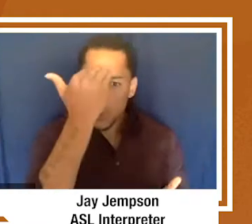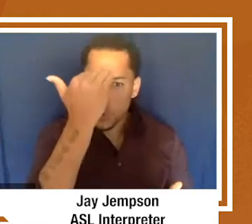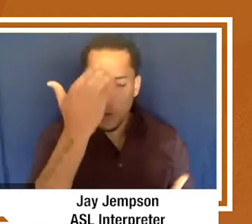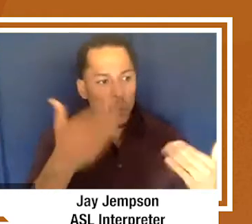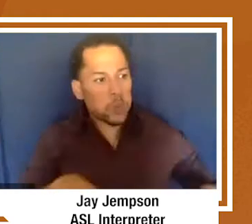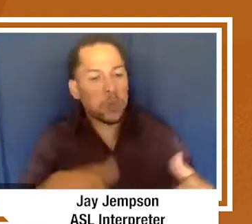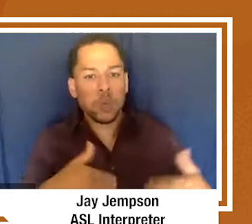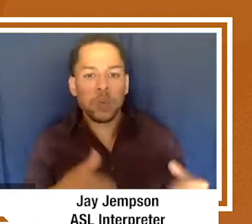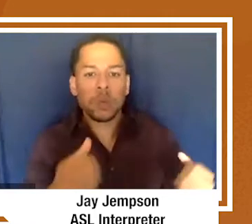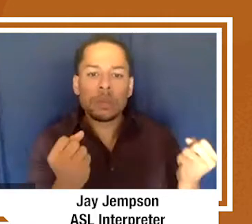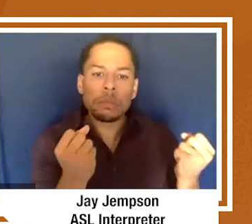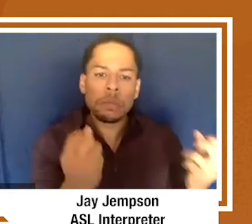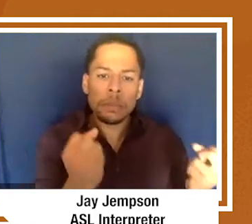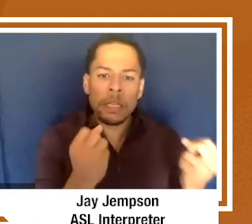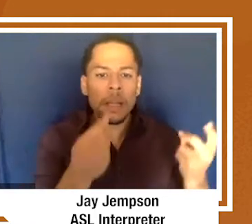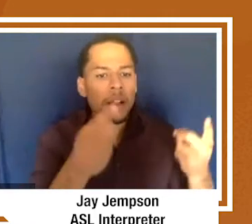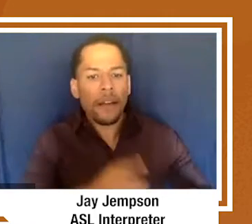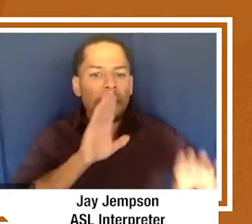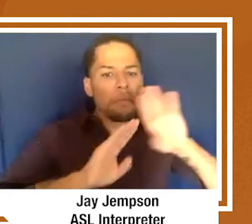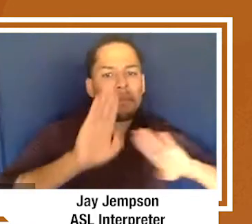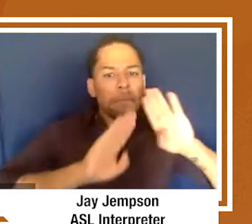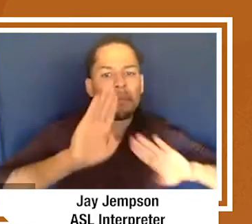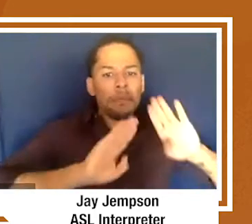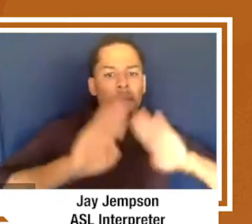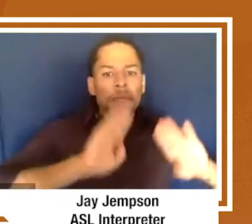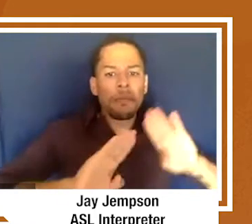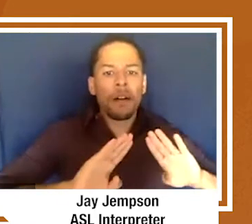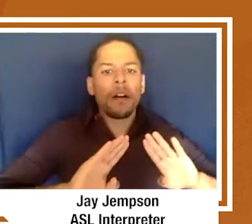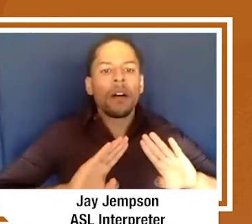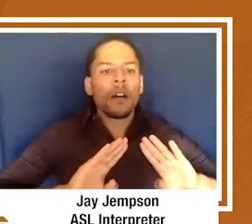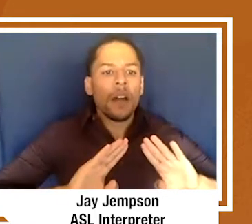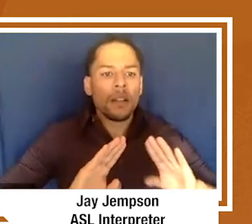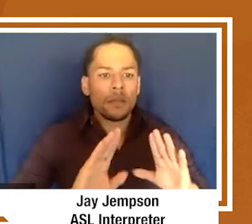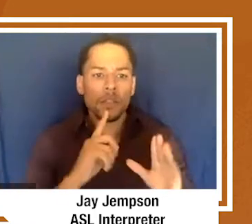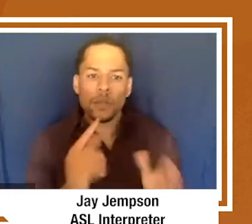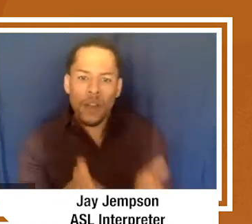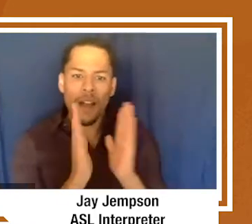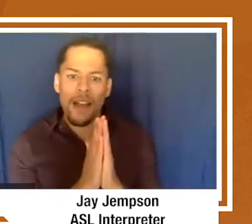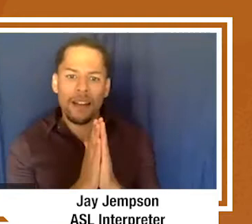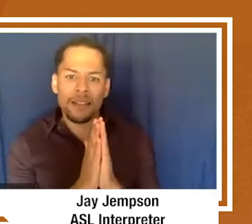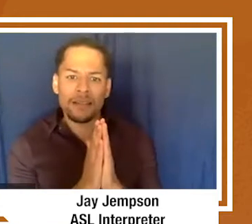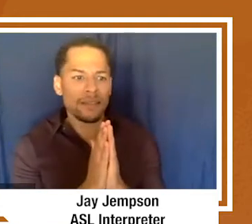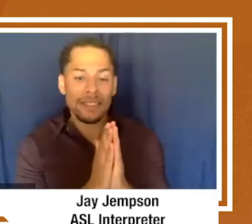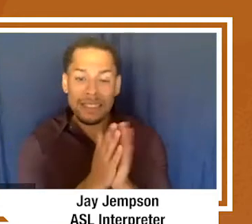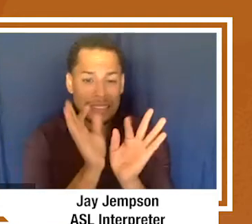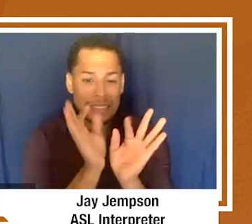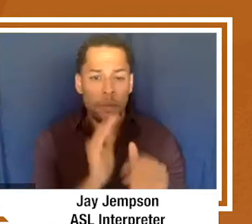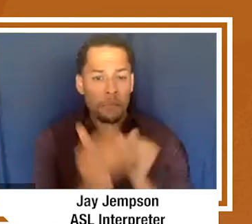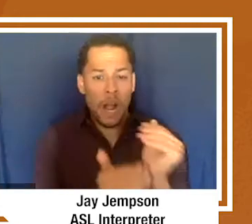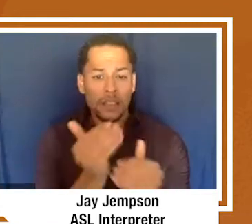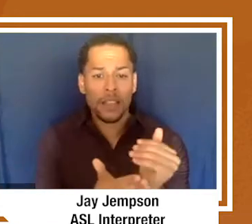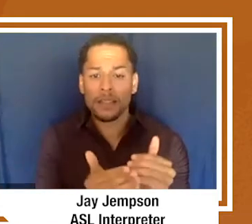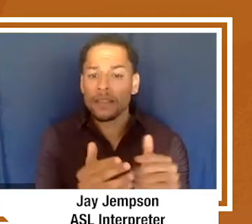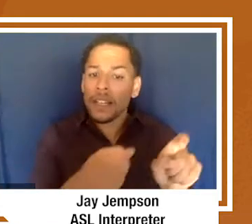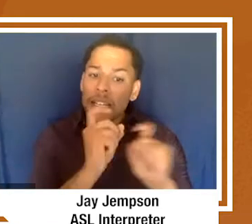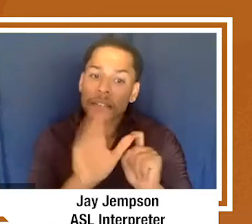on in their lives. We're just asking you to tell us just a little bit, and it's literally check the box, provide your